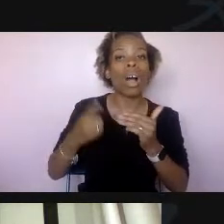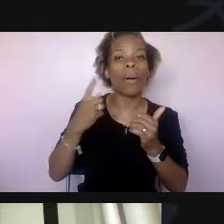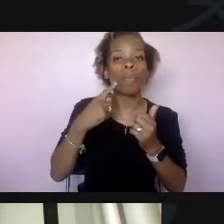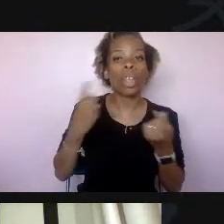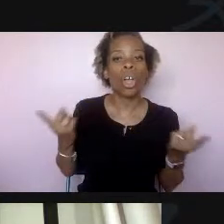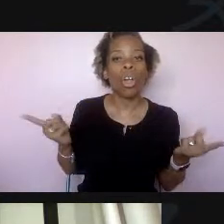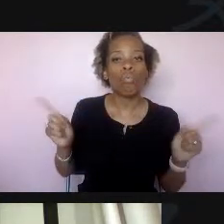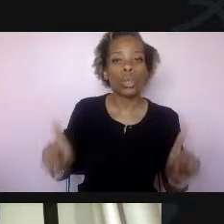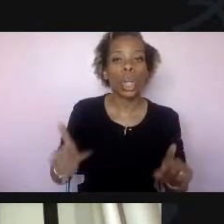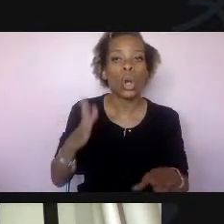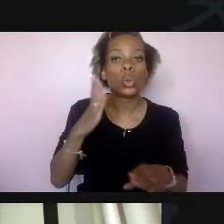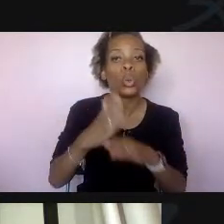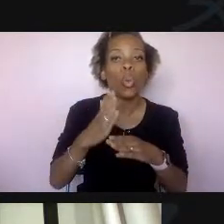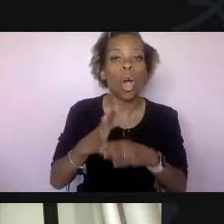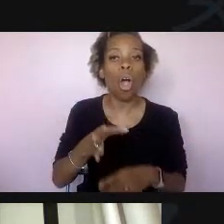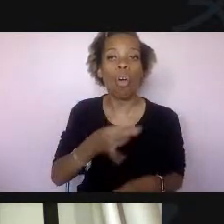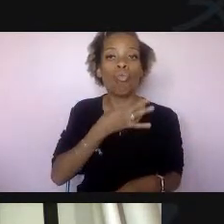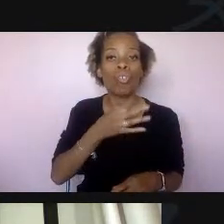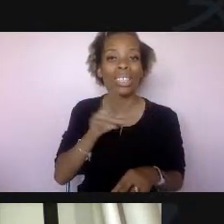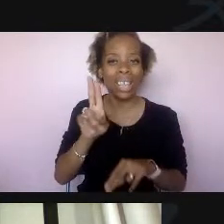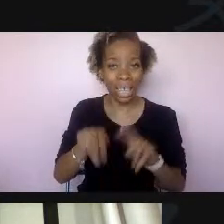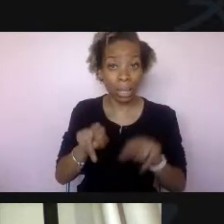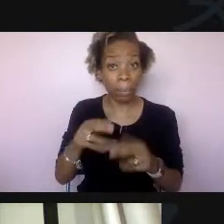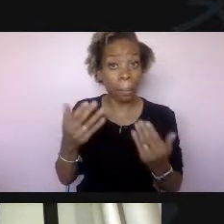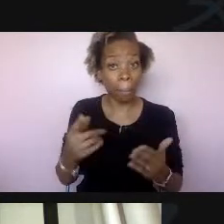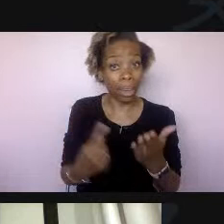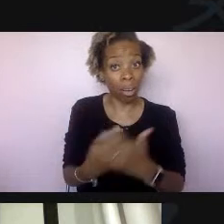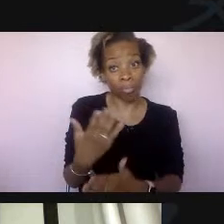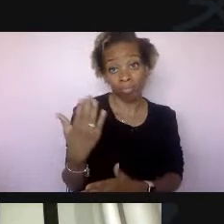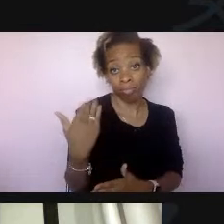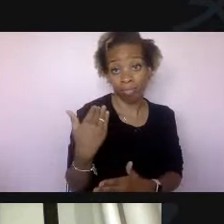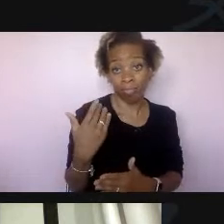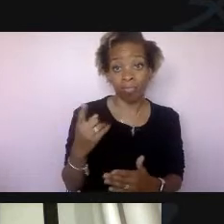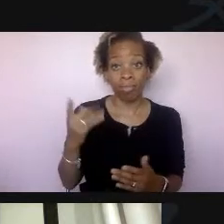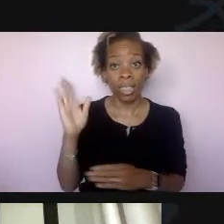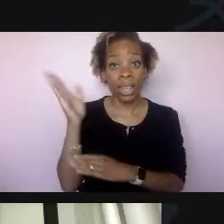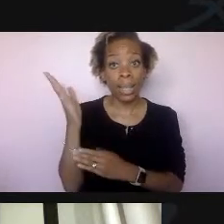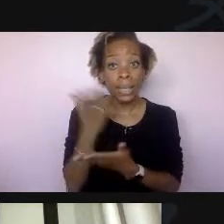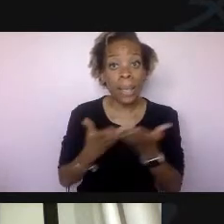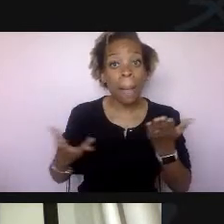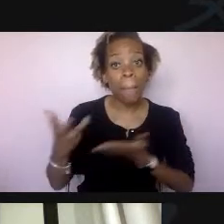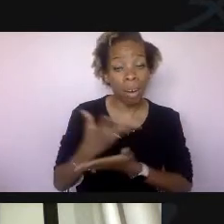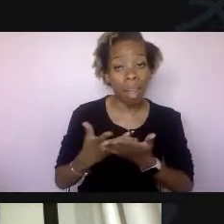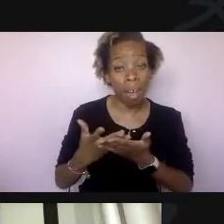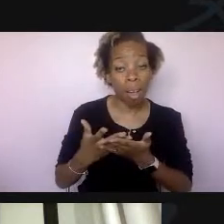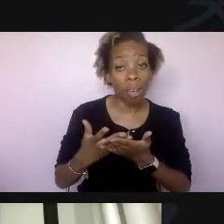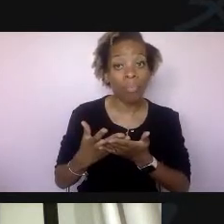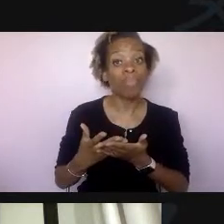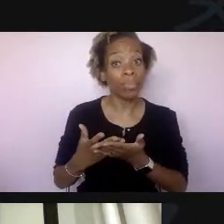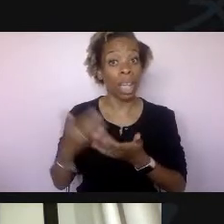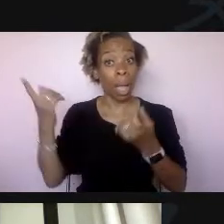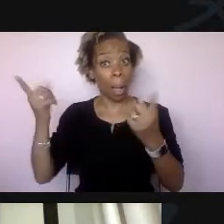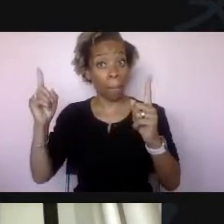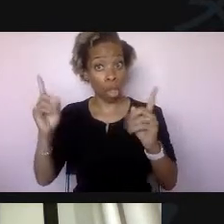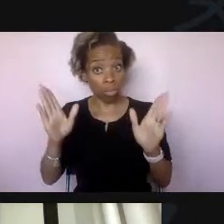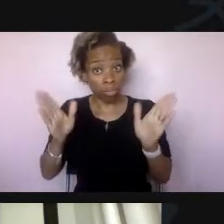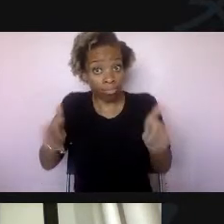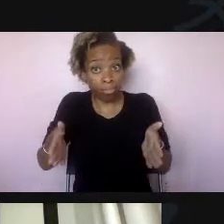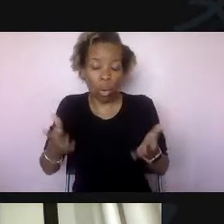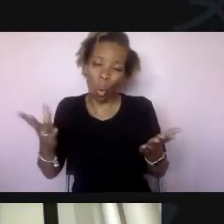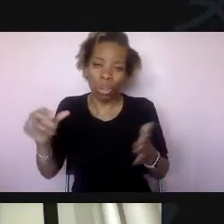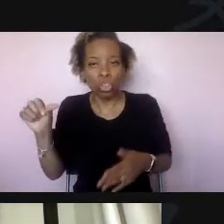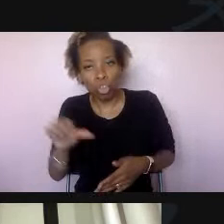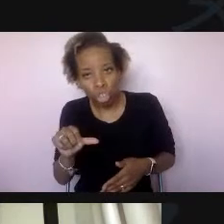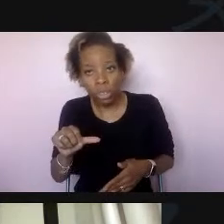people have been asking about that in the bar. I mean, the reality is that the employers are supposed to do a risk assessment for every